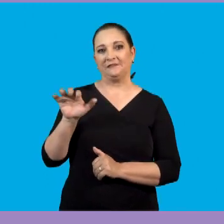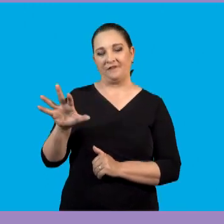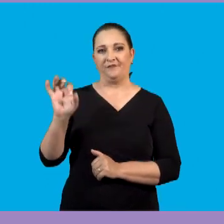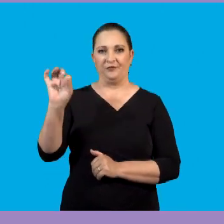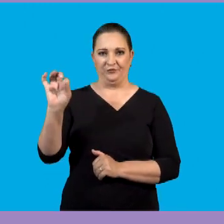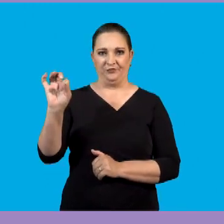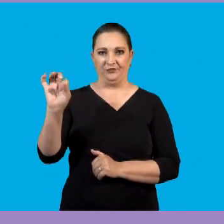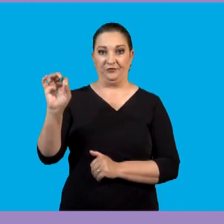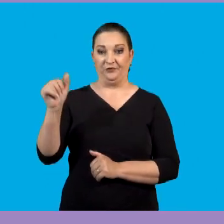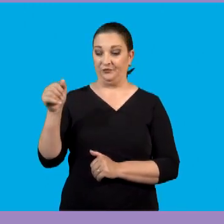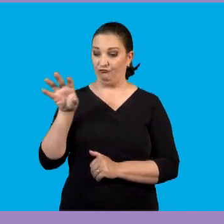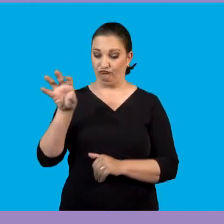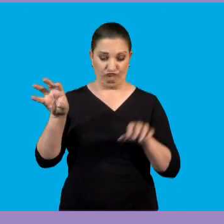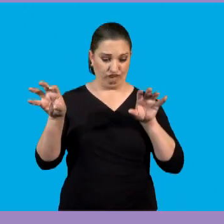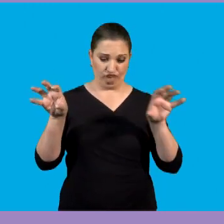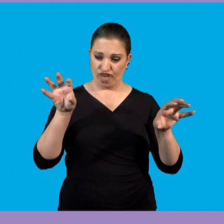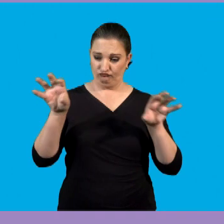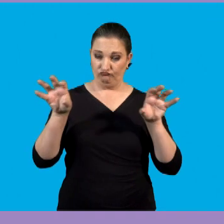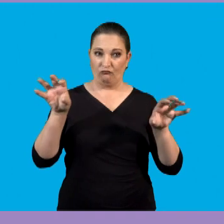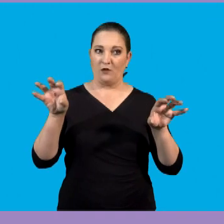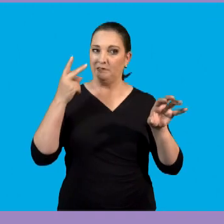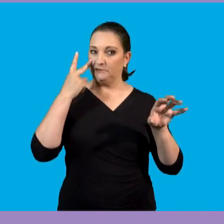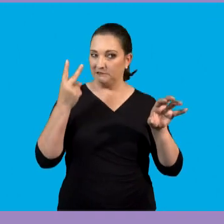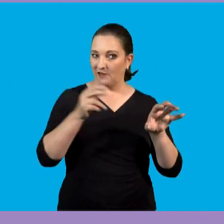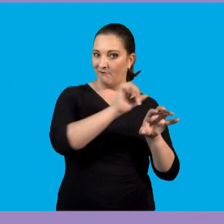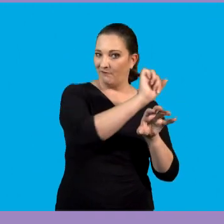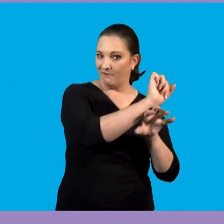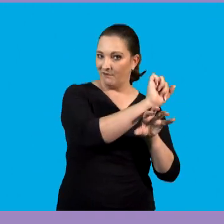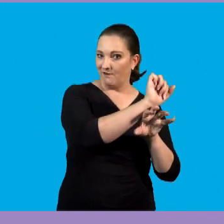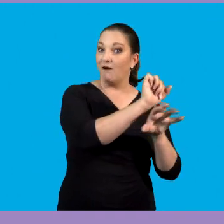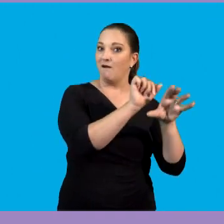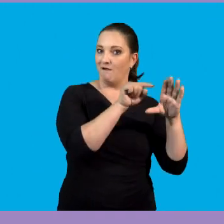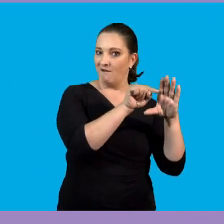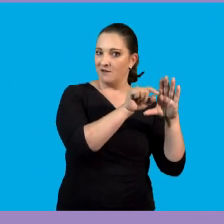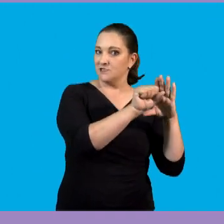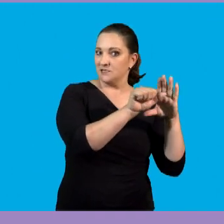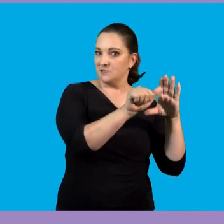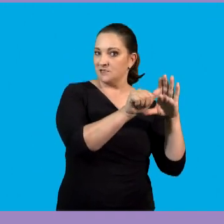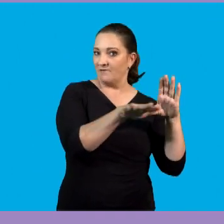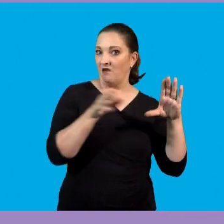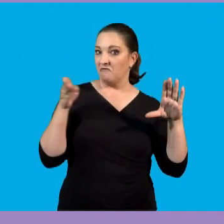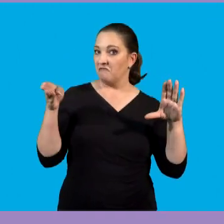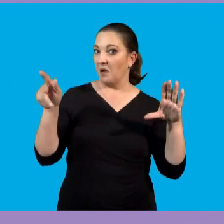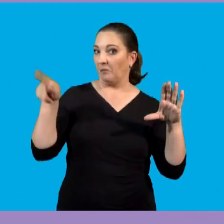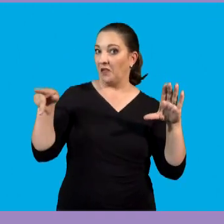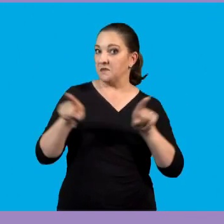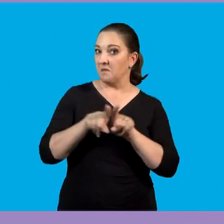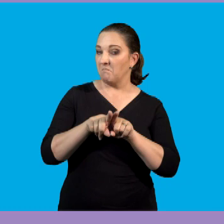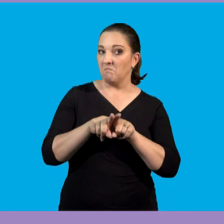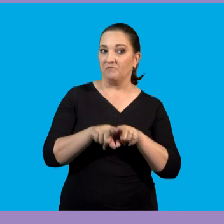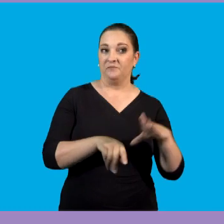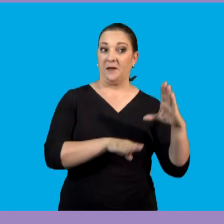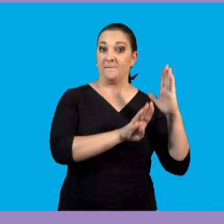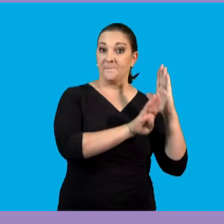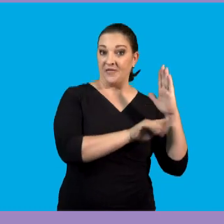degrees. Now, looking at our two triangles, we can see that angle A is equals to angle P. And we can